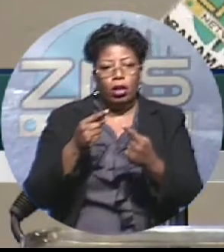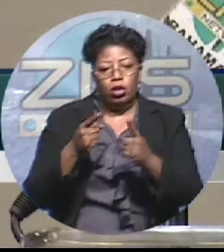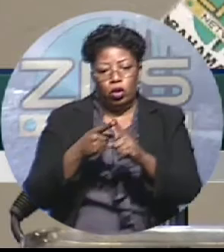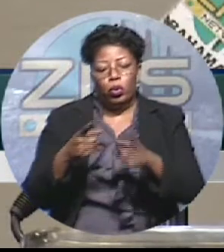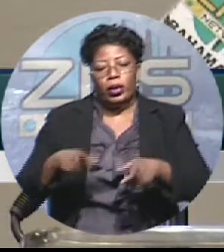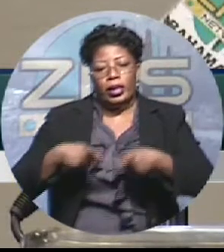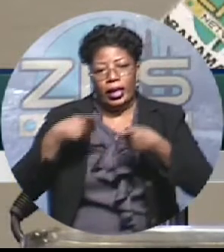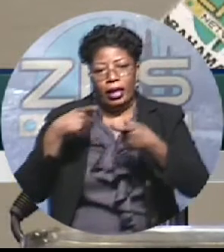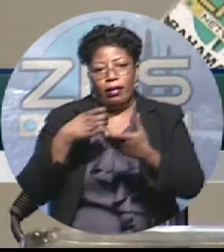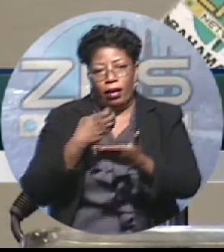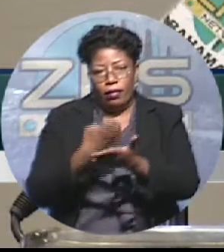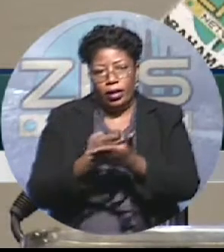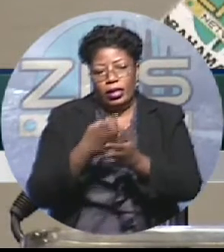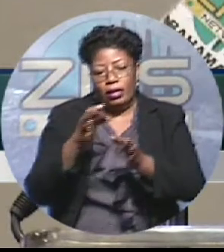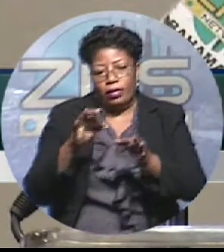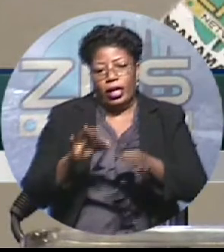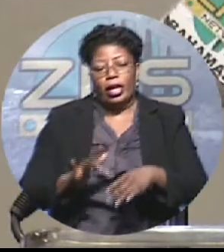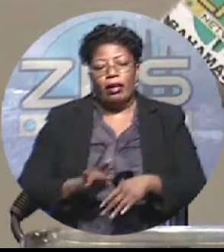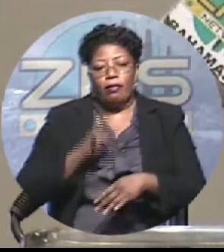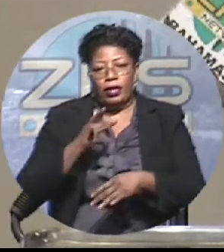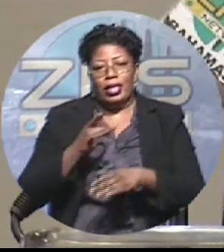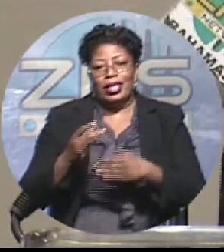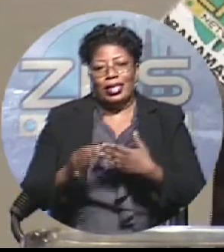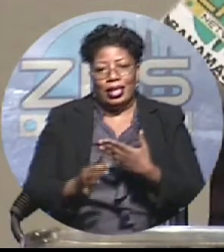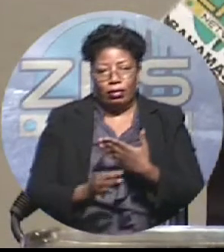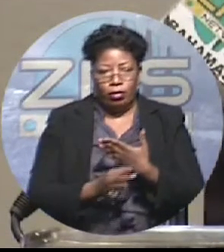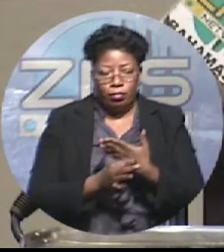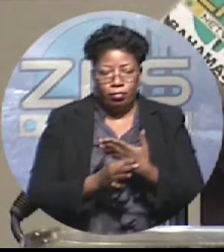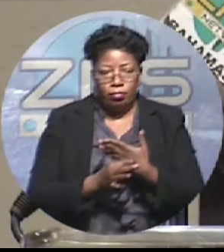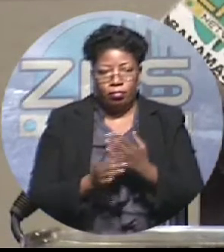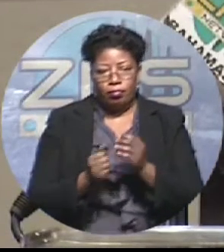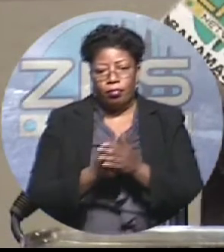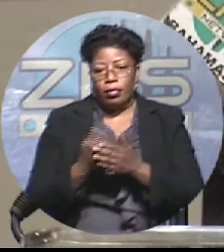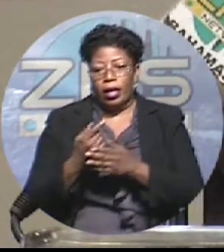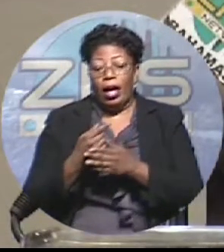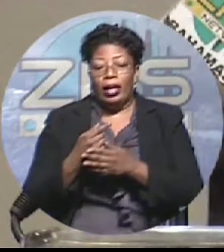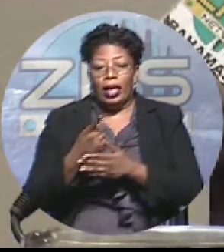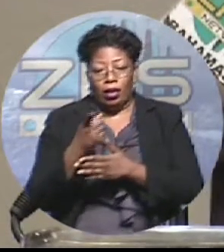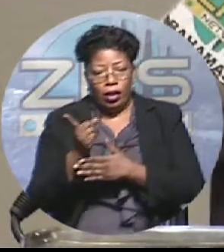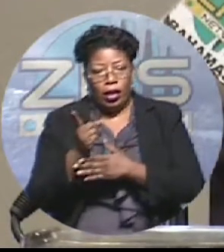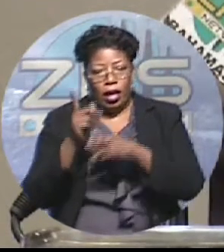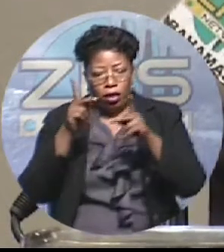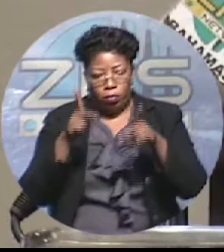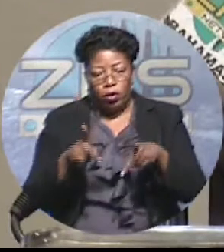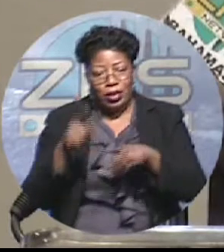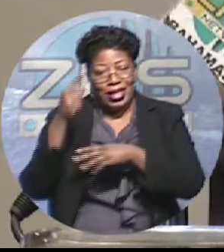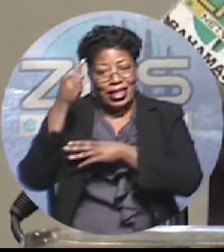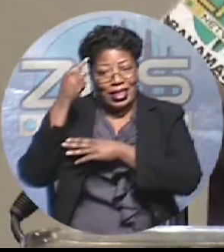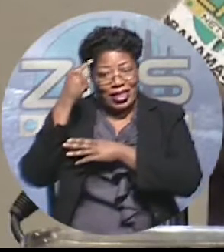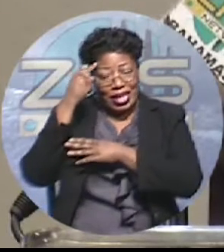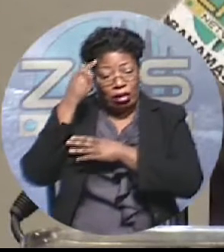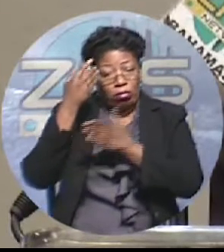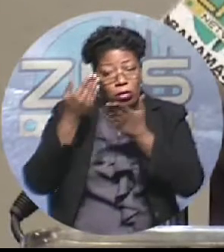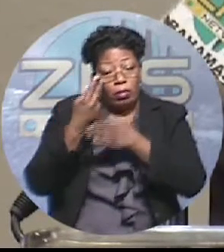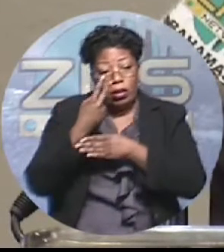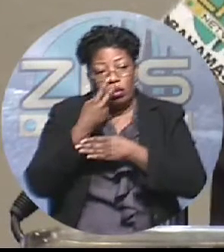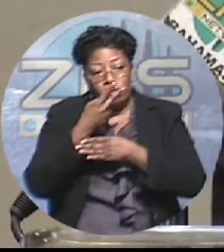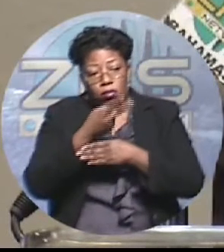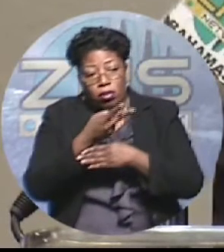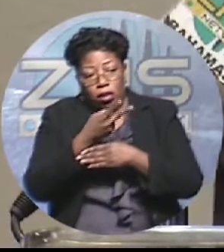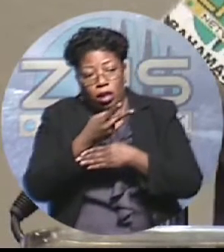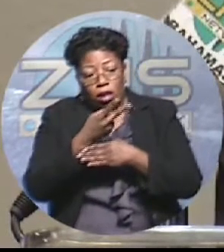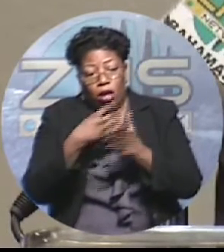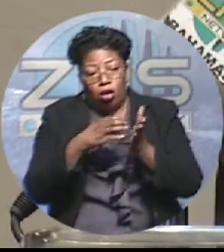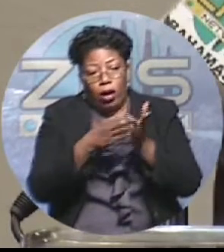give evidence unless they feel safe. They are the persons who think that they saw a crime being committed and they